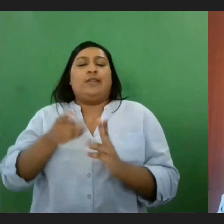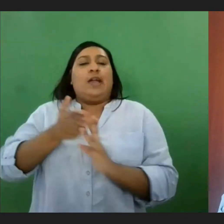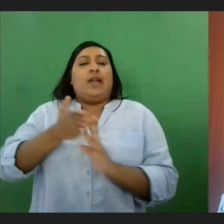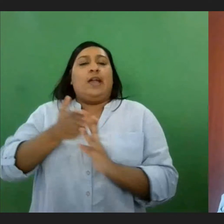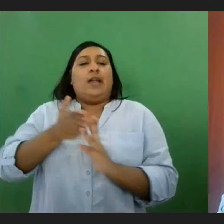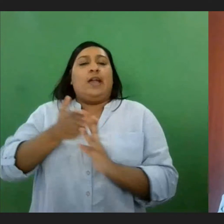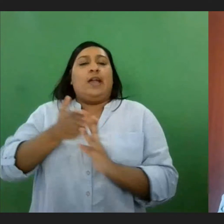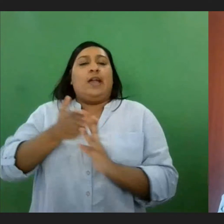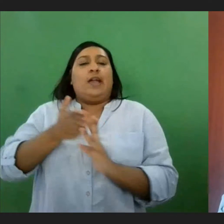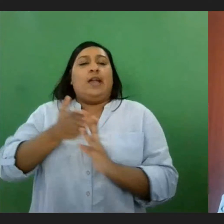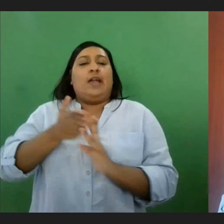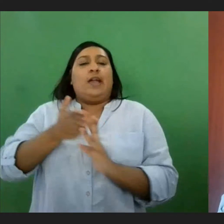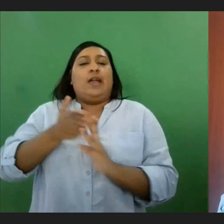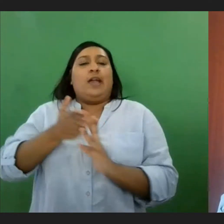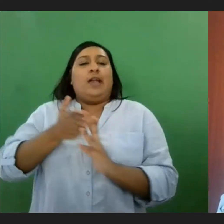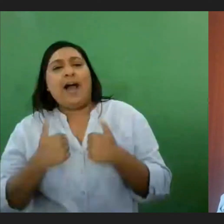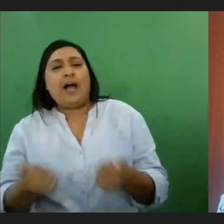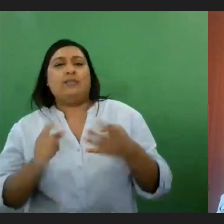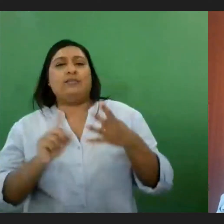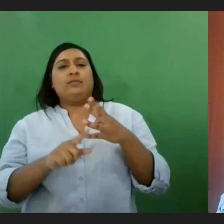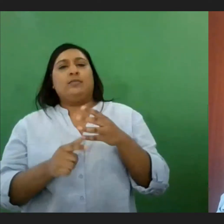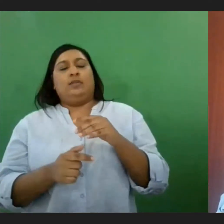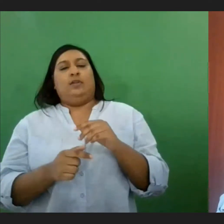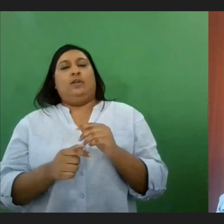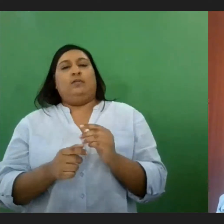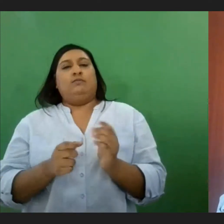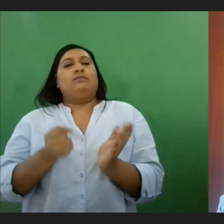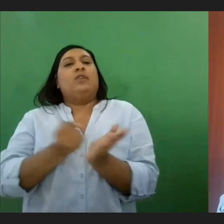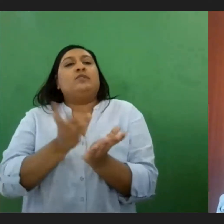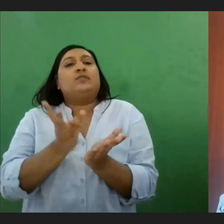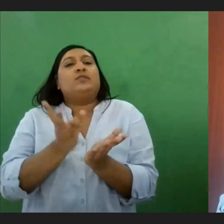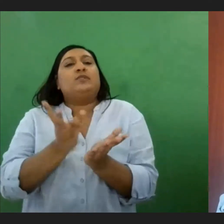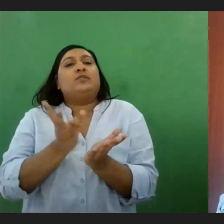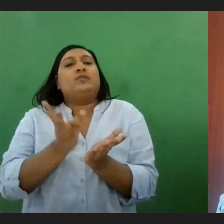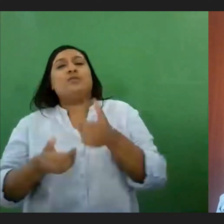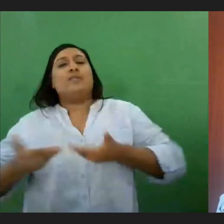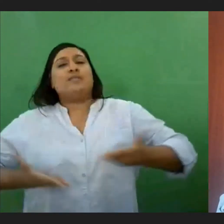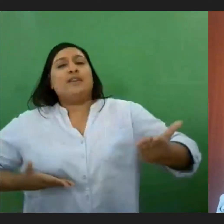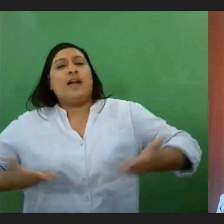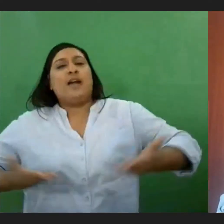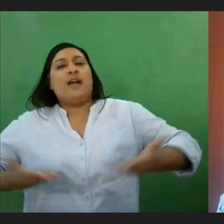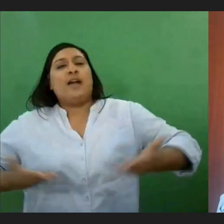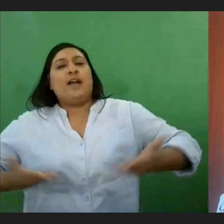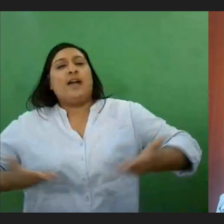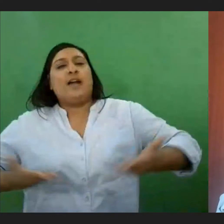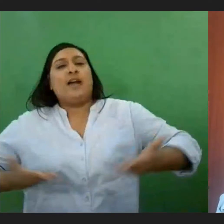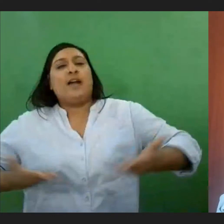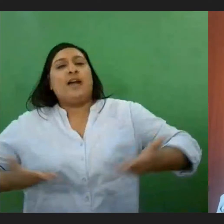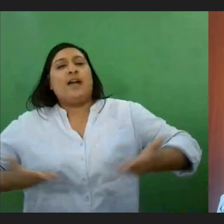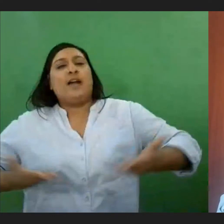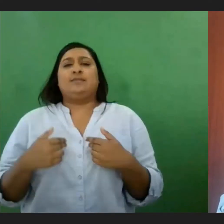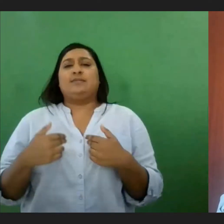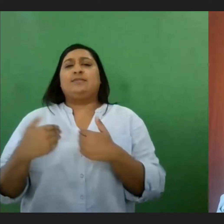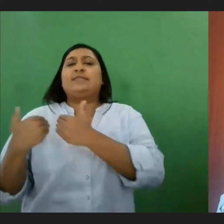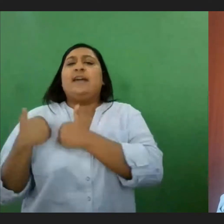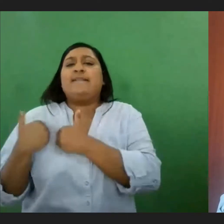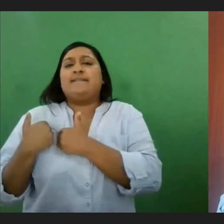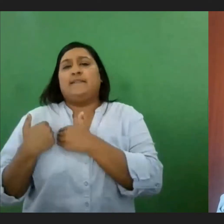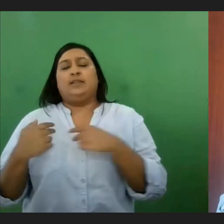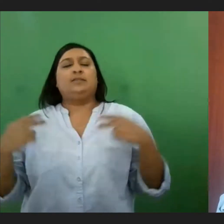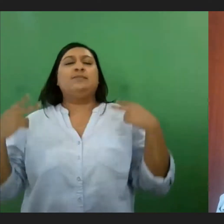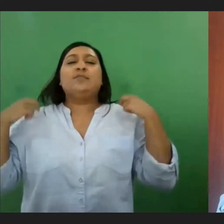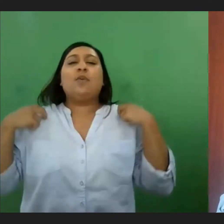health, social services, safety and security, economic opportunities, transport, consultation